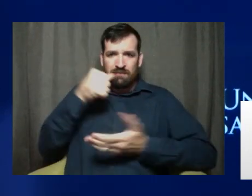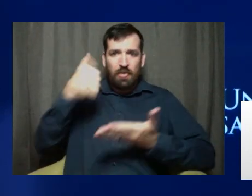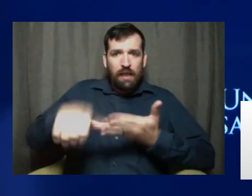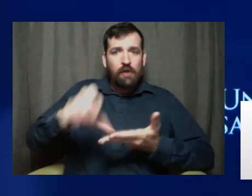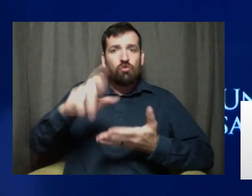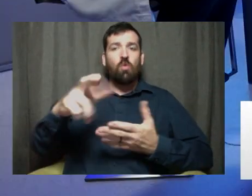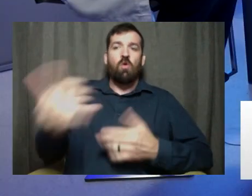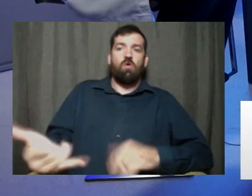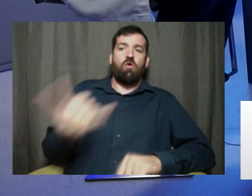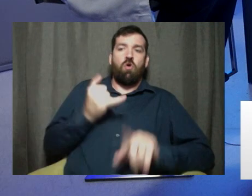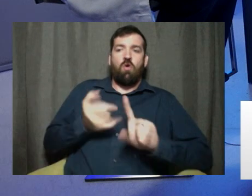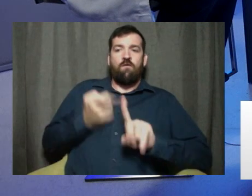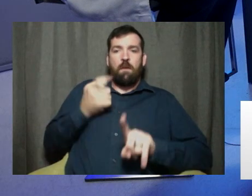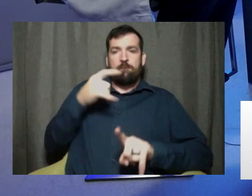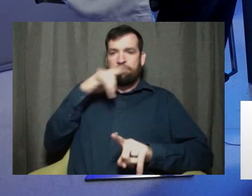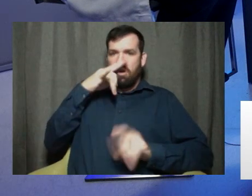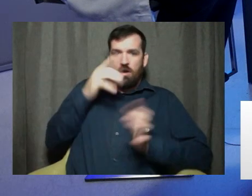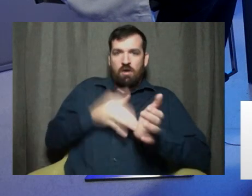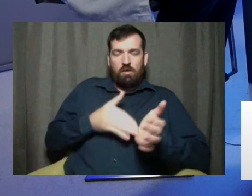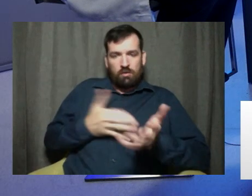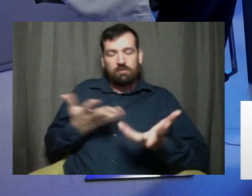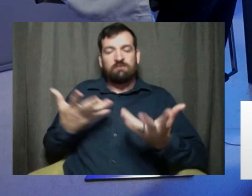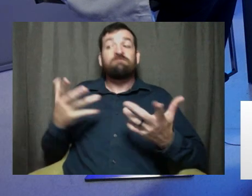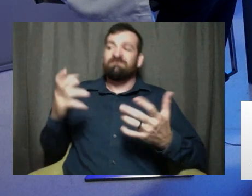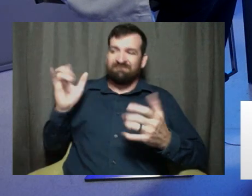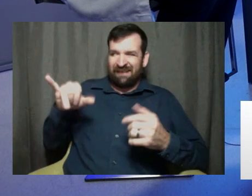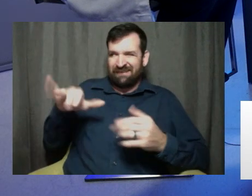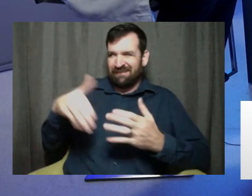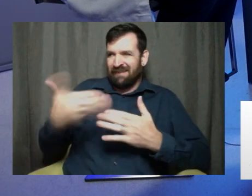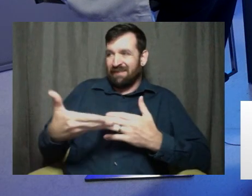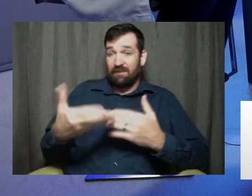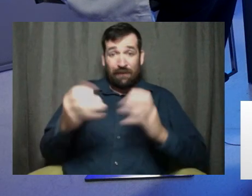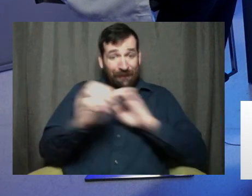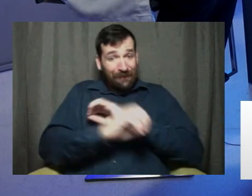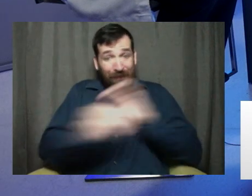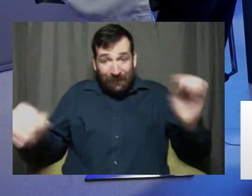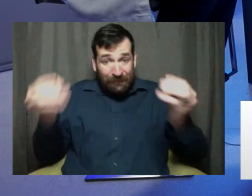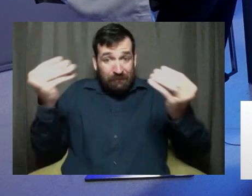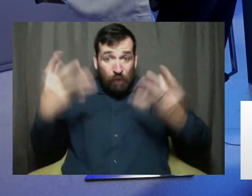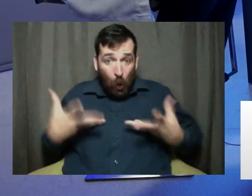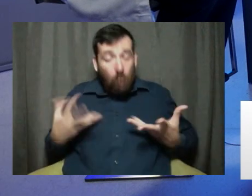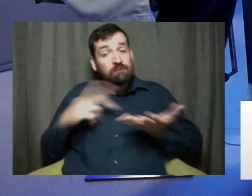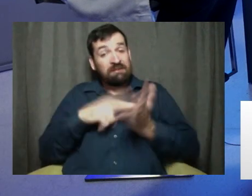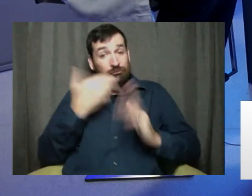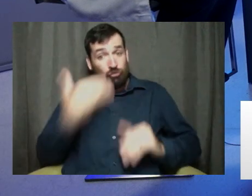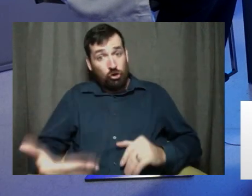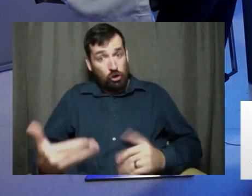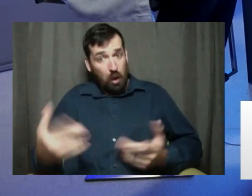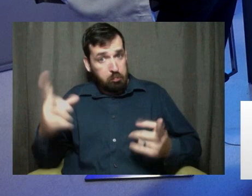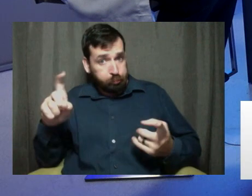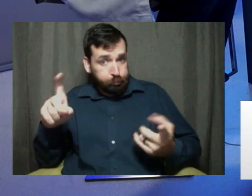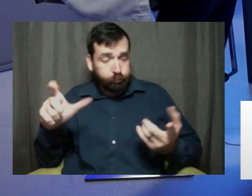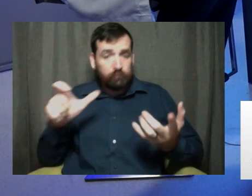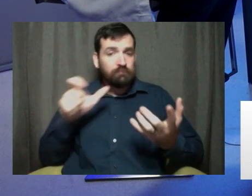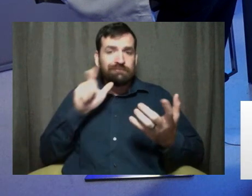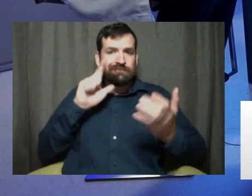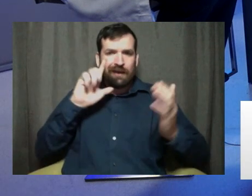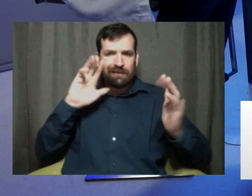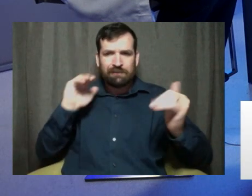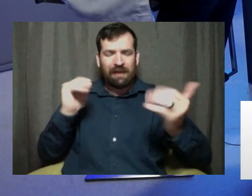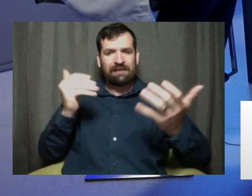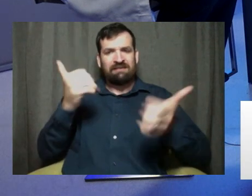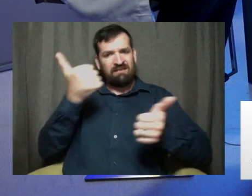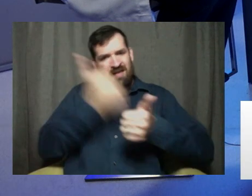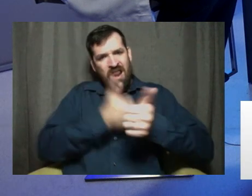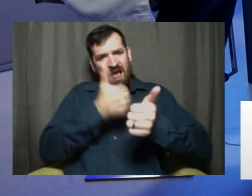need to do something. That was my next question, is no news good news? We're expecting parents, nobody's going to go through each of these 34